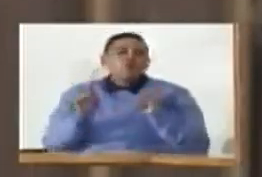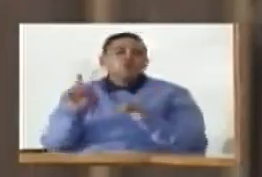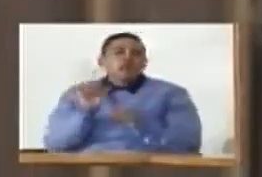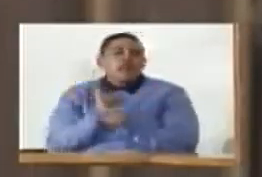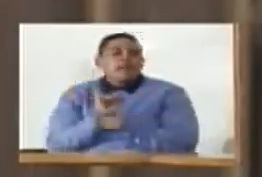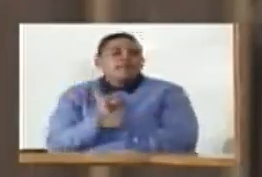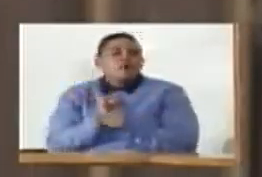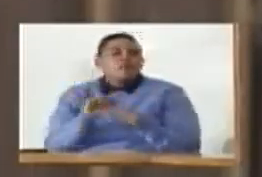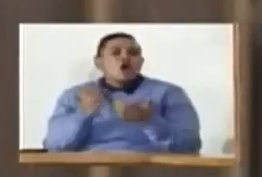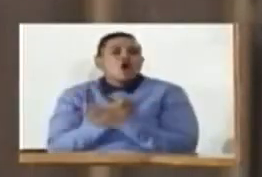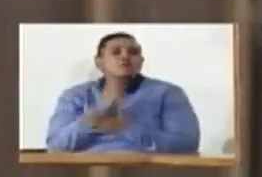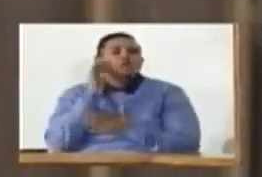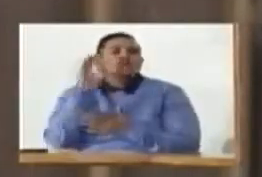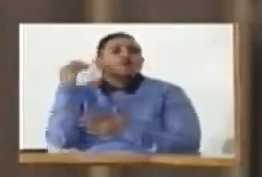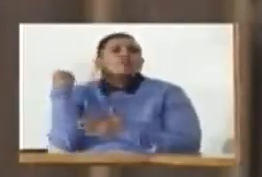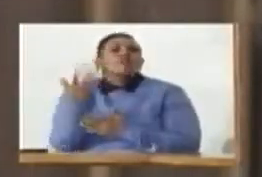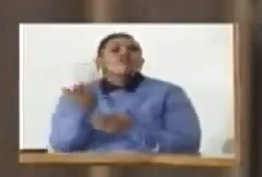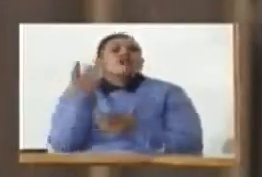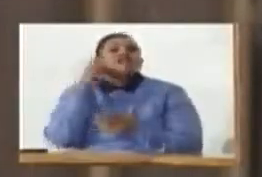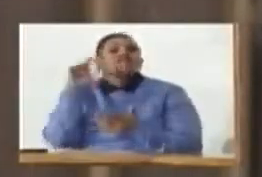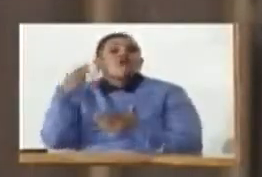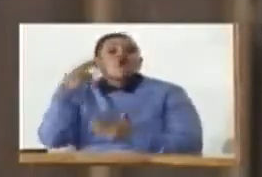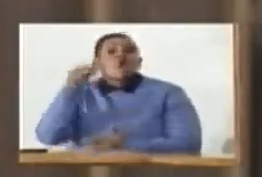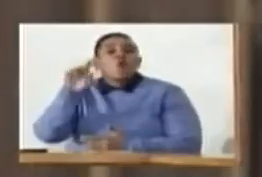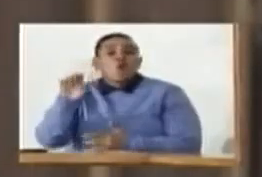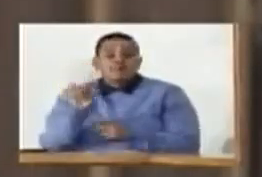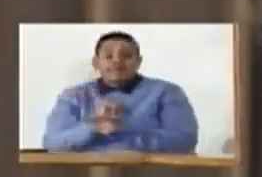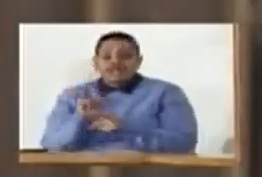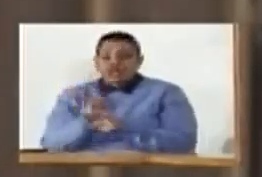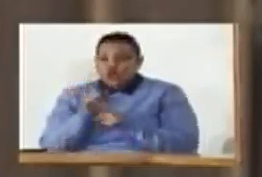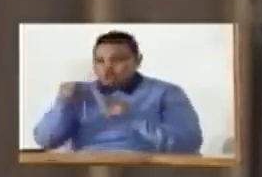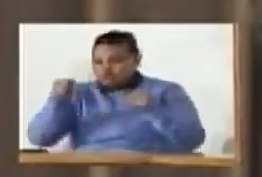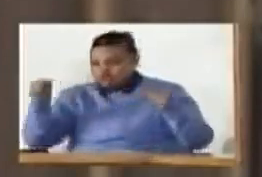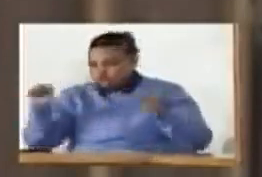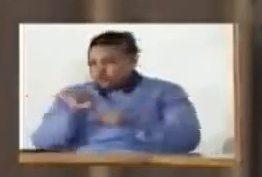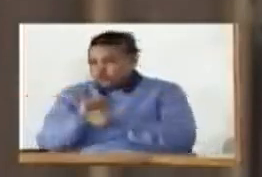employment opportunities will be provided for Hope interns.